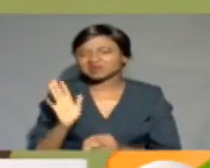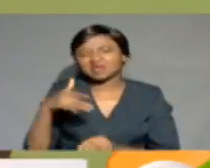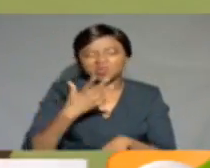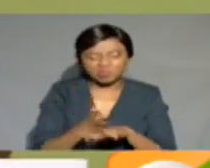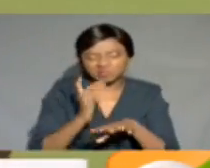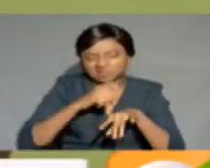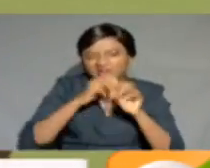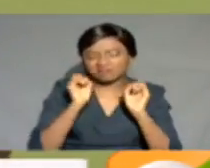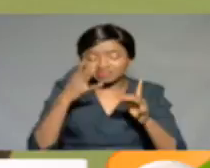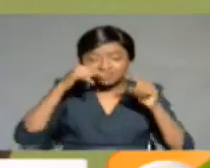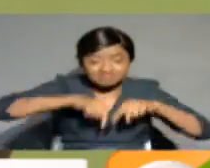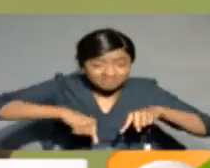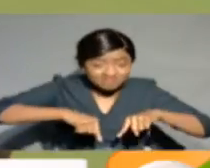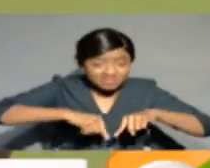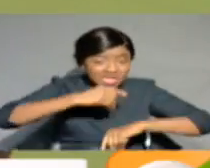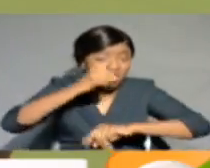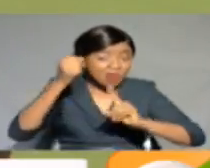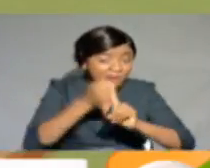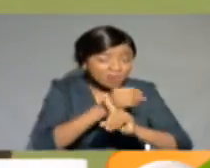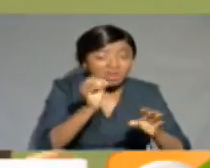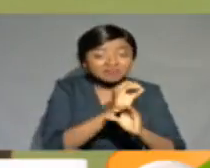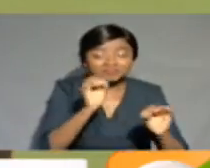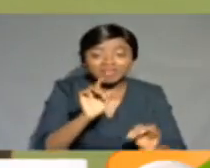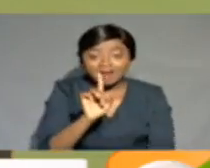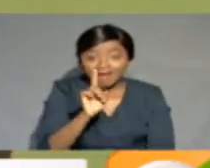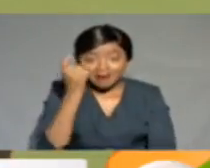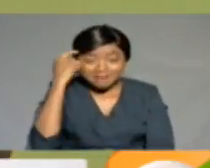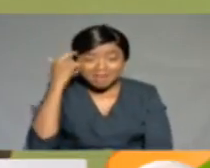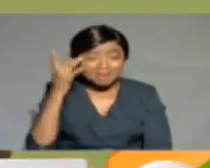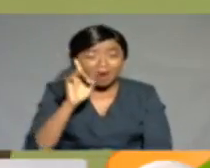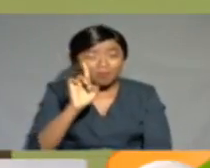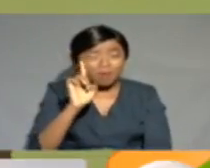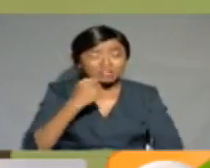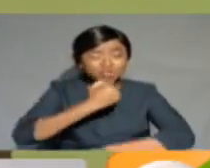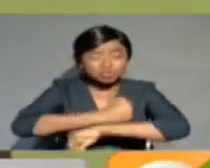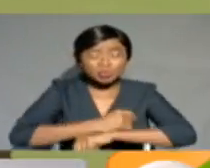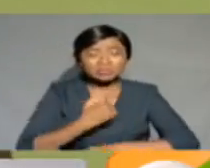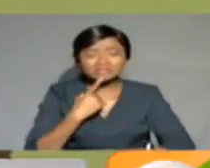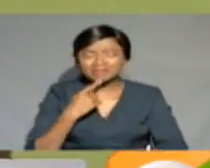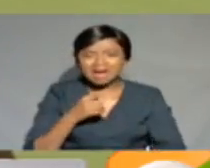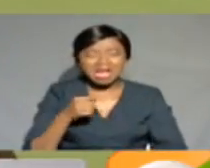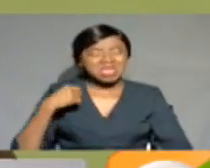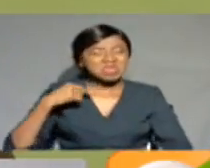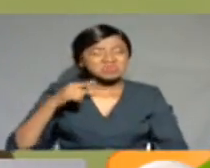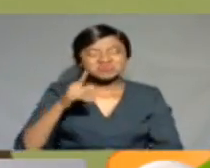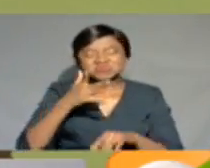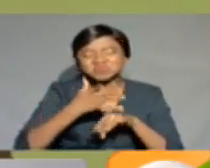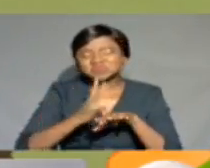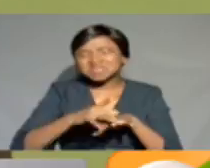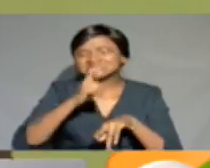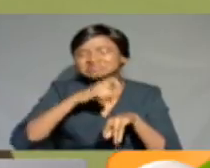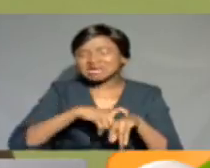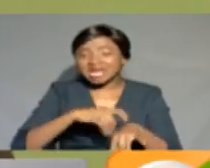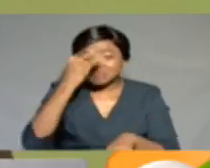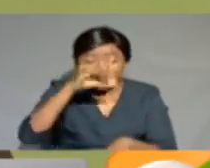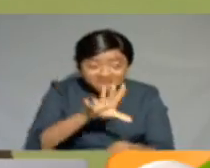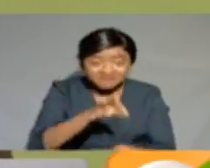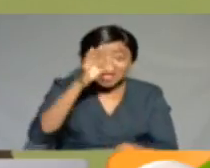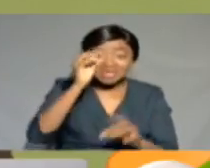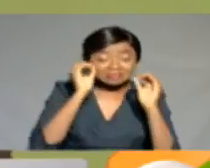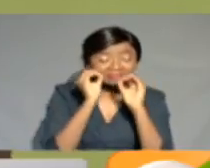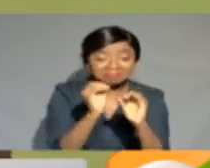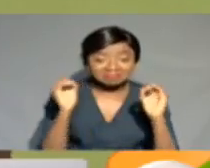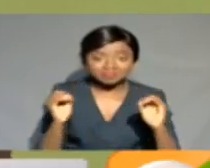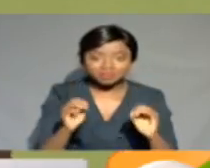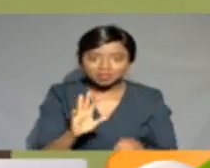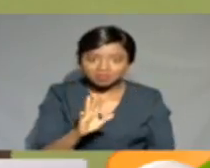waste your time. One school told us, don't waste your time. You are not going to find anything. Okay. And when we went back to them and told